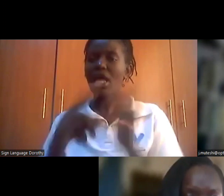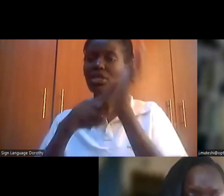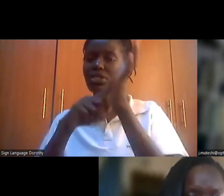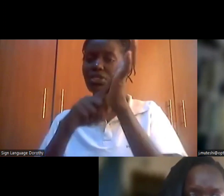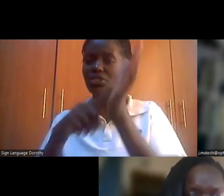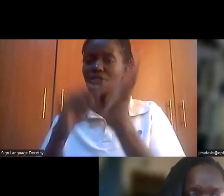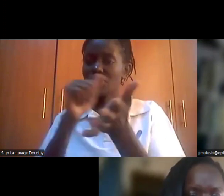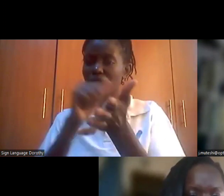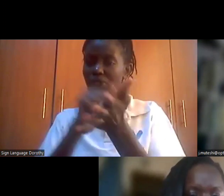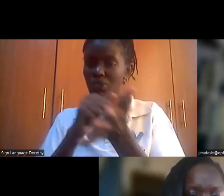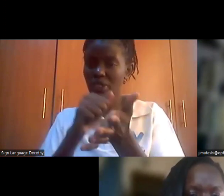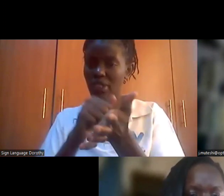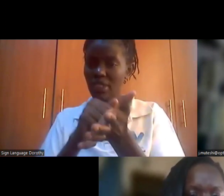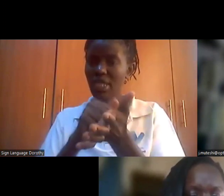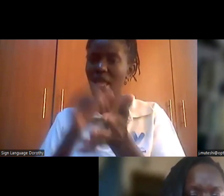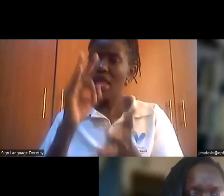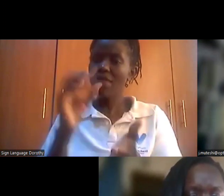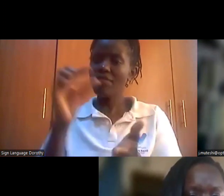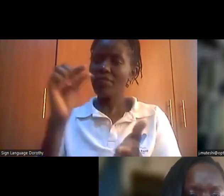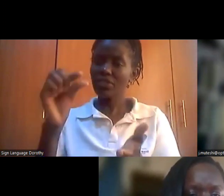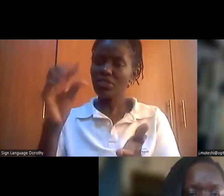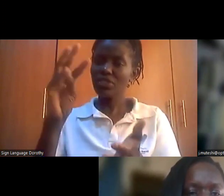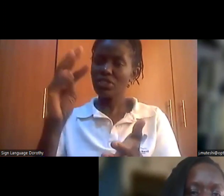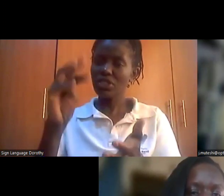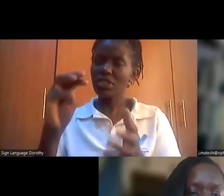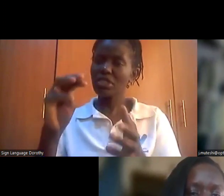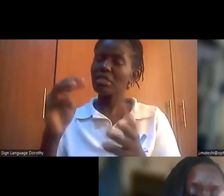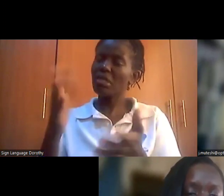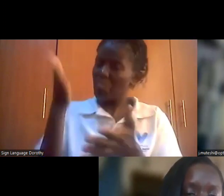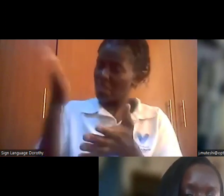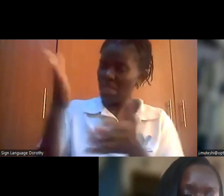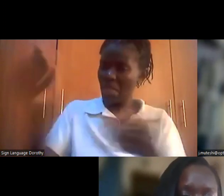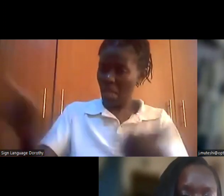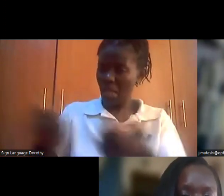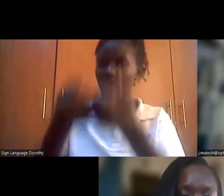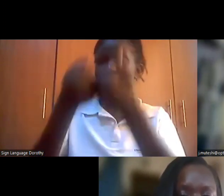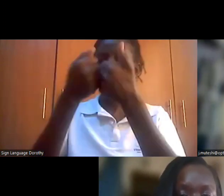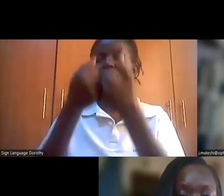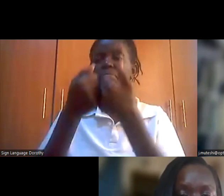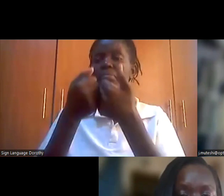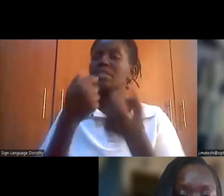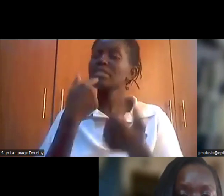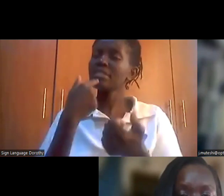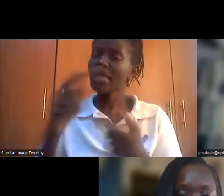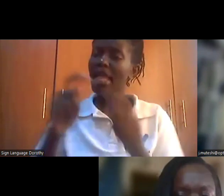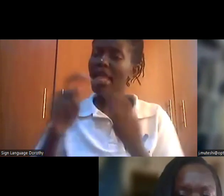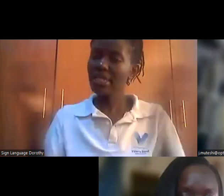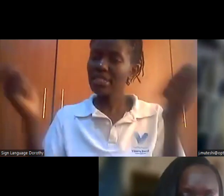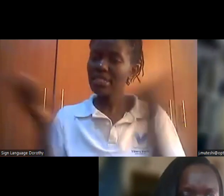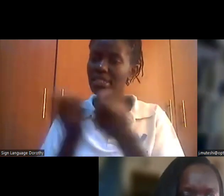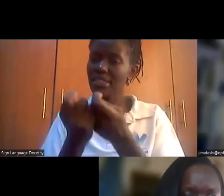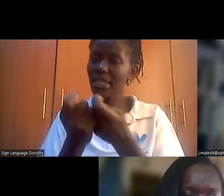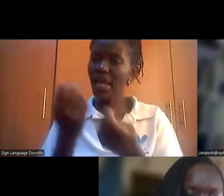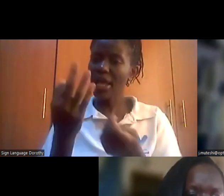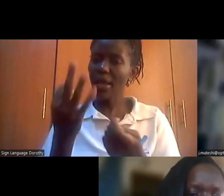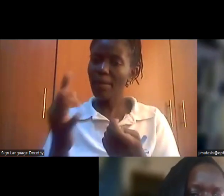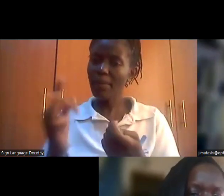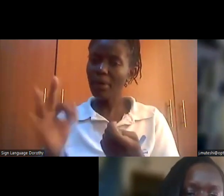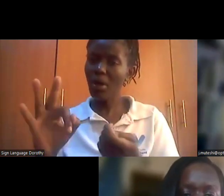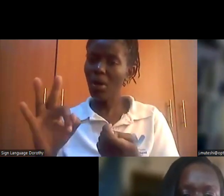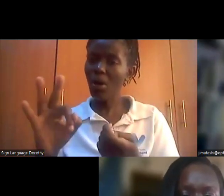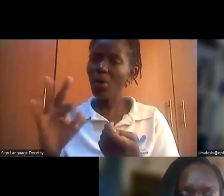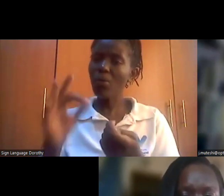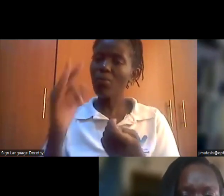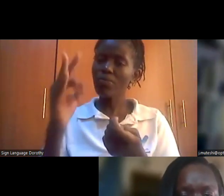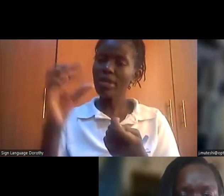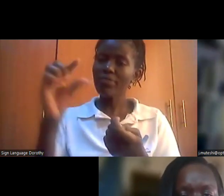survivor of medicalized FGM, where she said that the type of FGM performed nowadays is called Kiswahili, where only